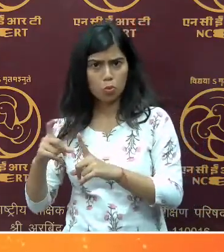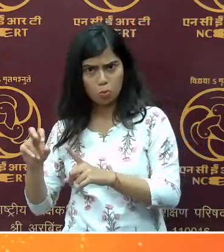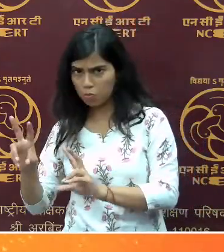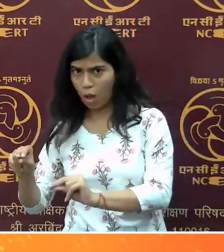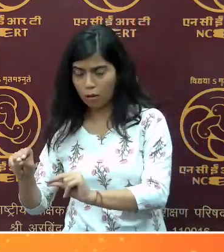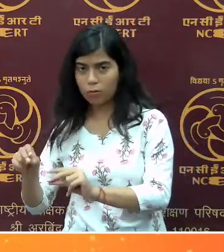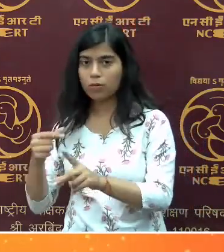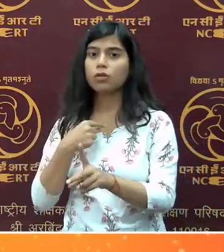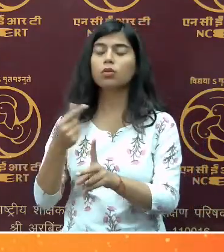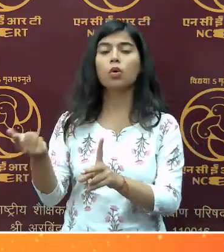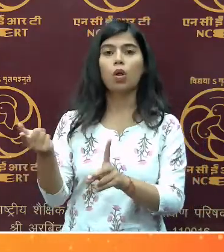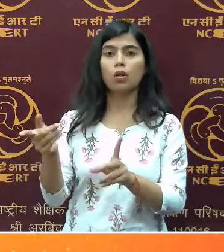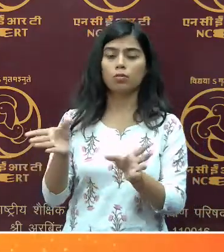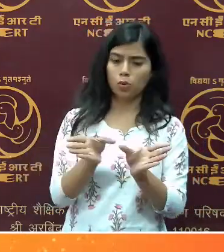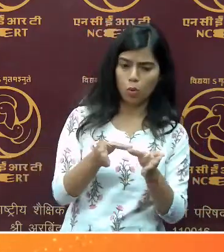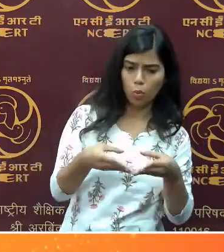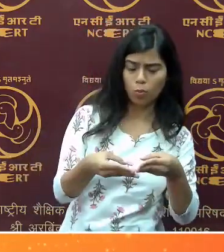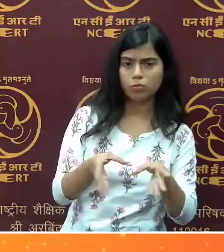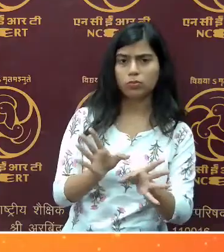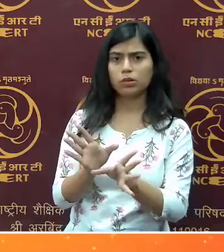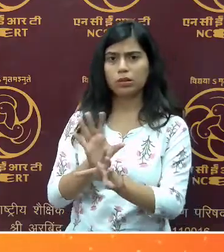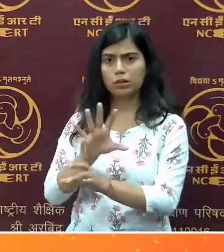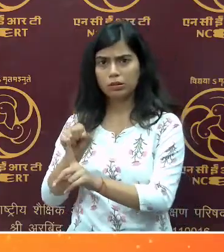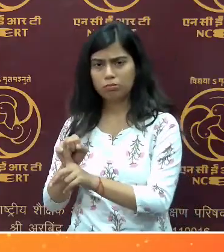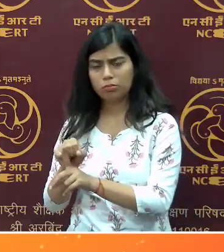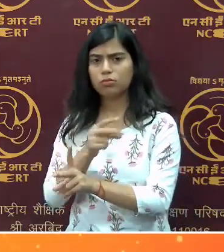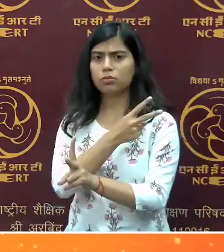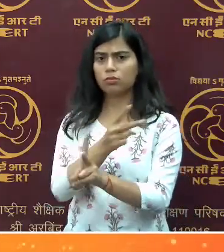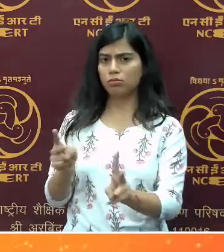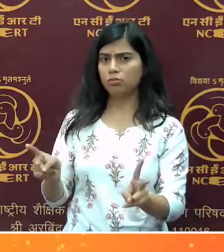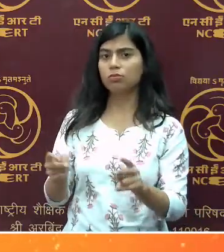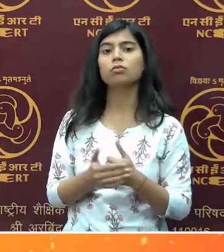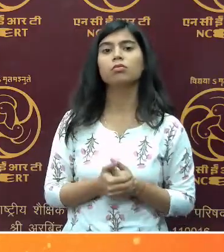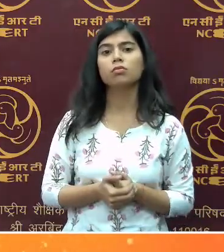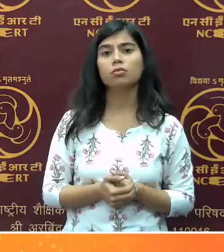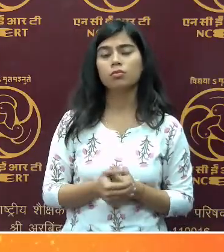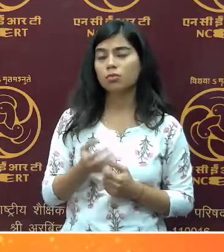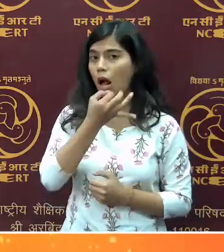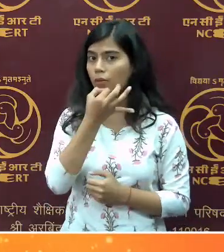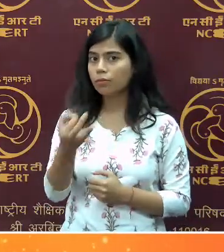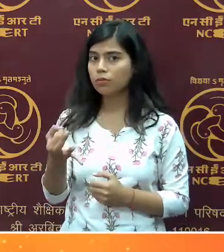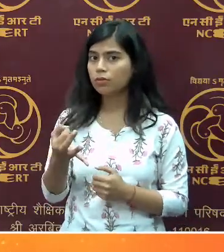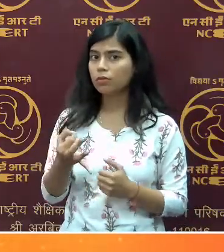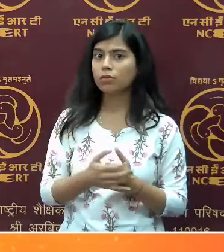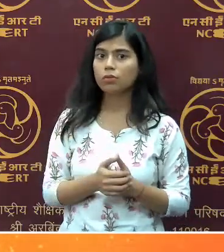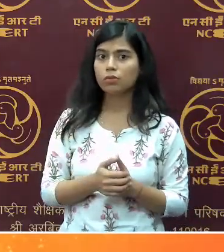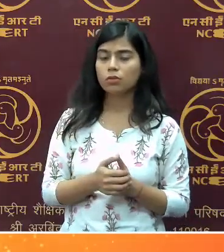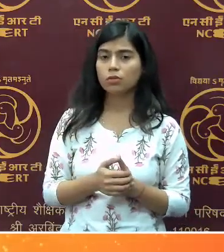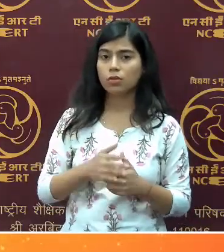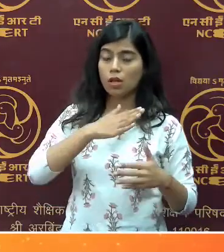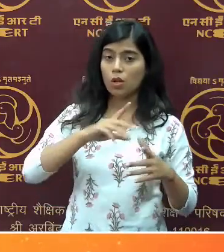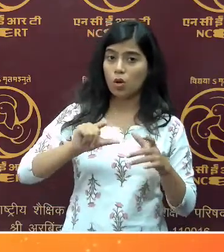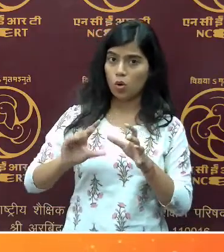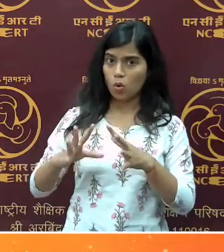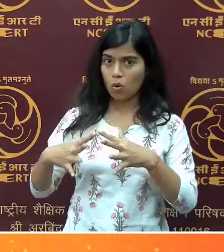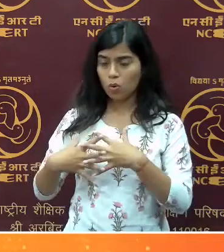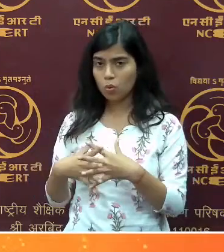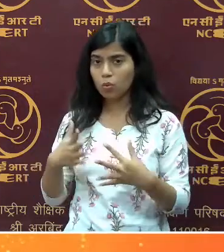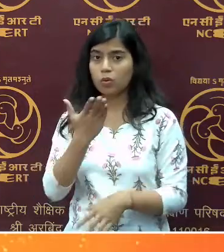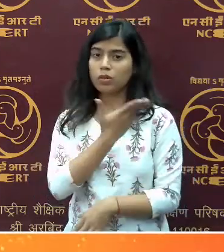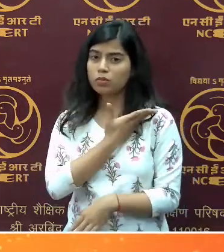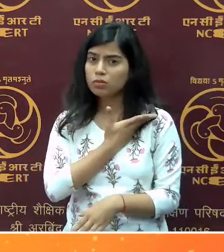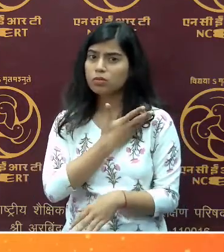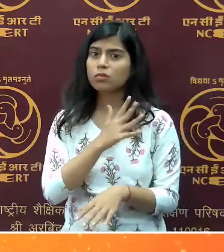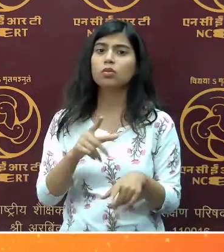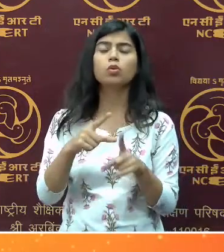or any community. Fourth is certiorari, asking the lawful right, with what right, through what